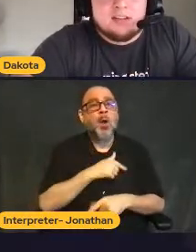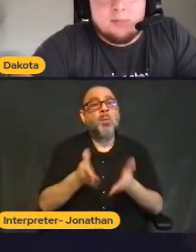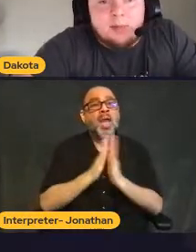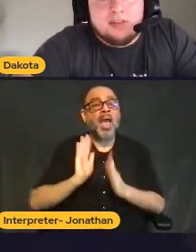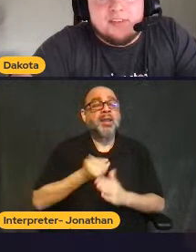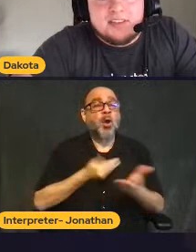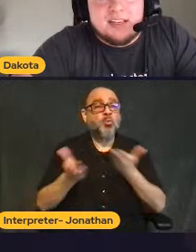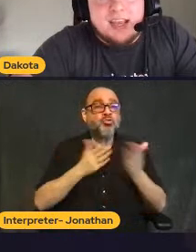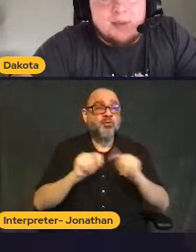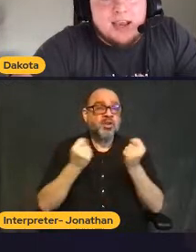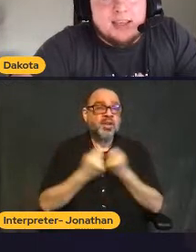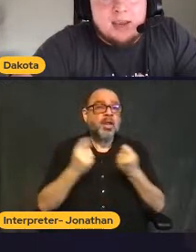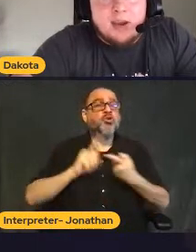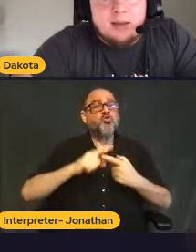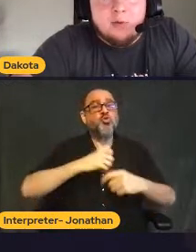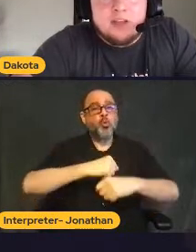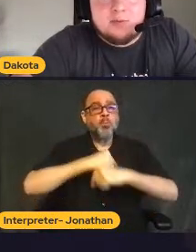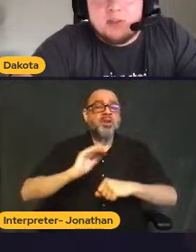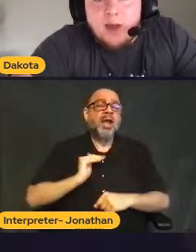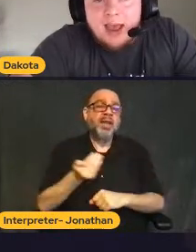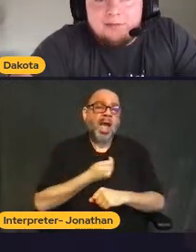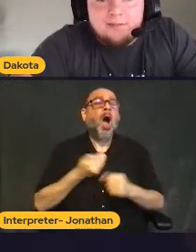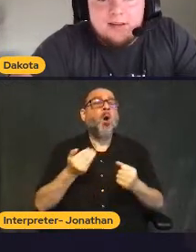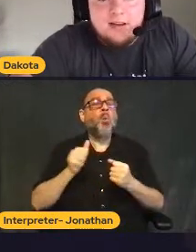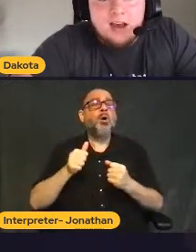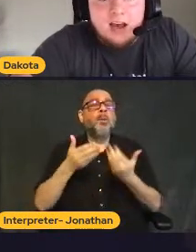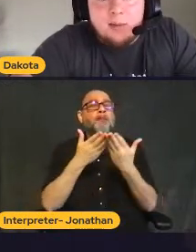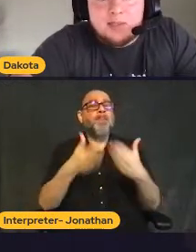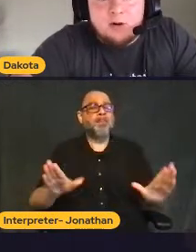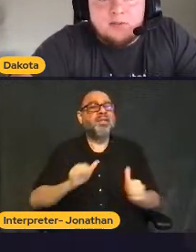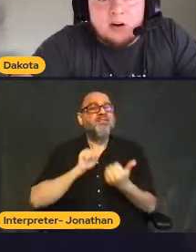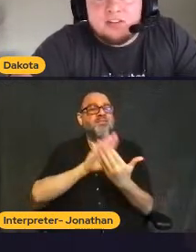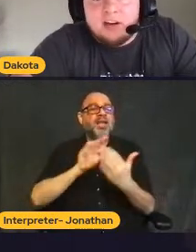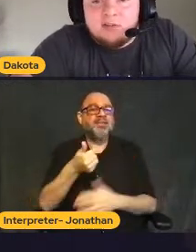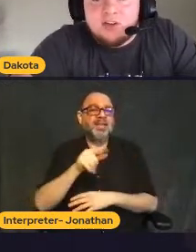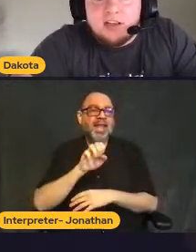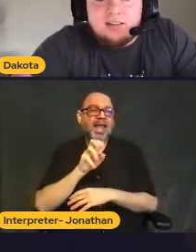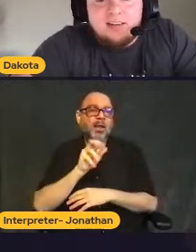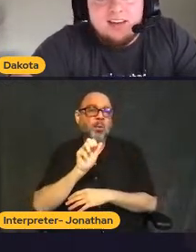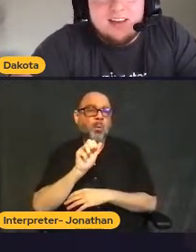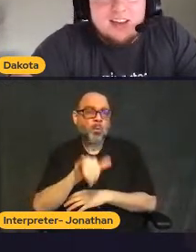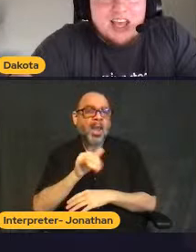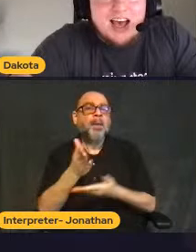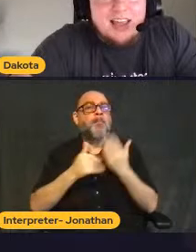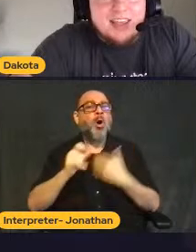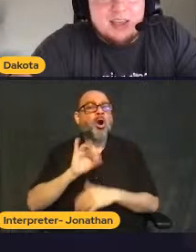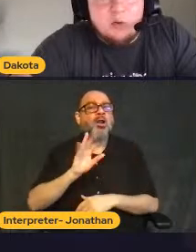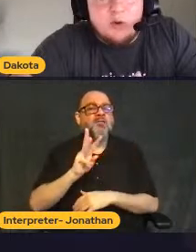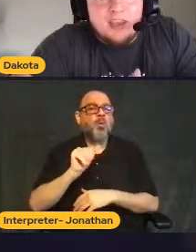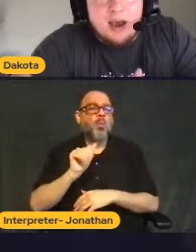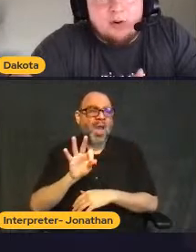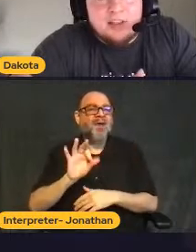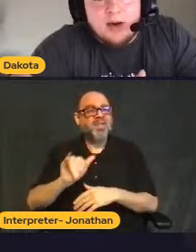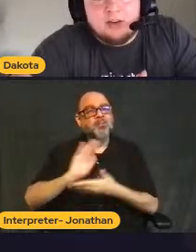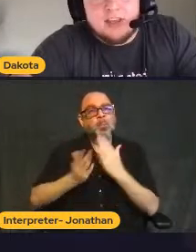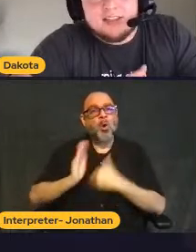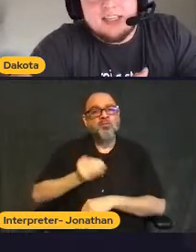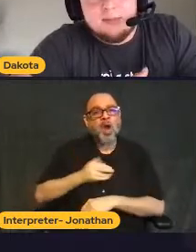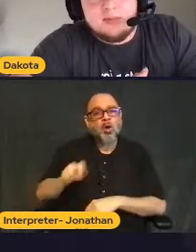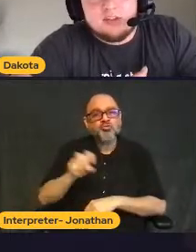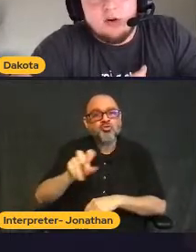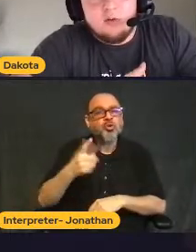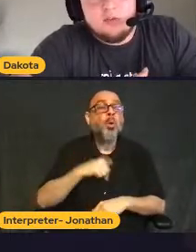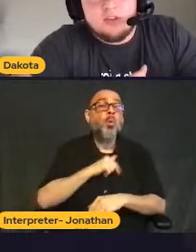to protect their publicly facing API gateway endpoints with a WAF as part of our SOC 2 journey. We operate in the model